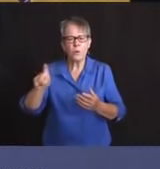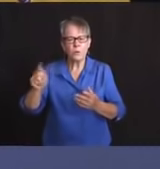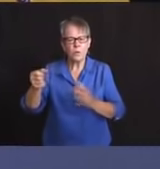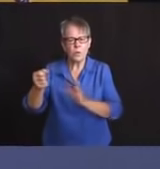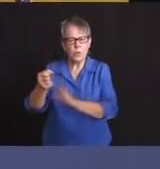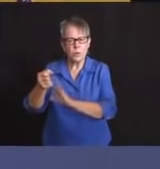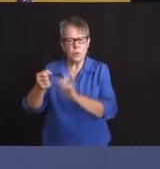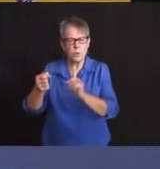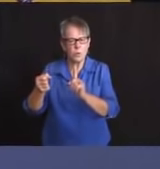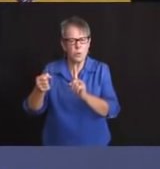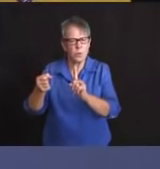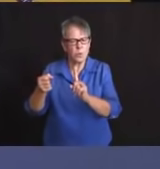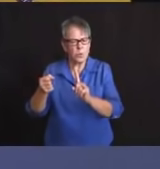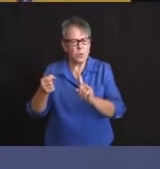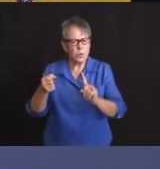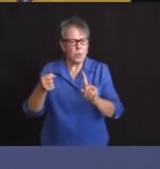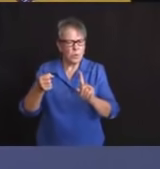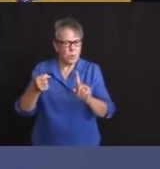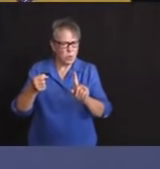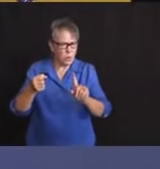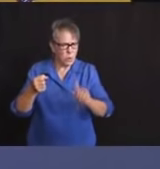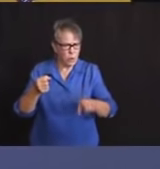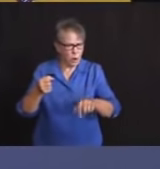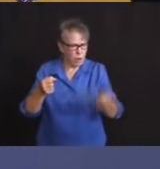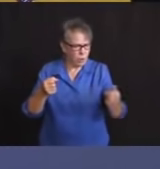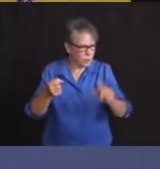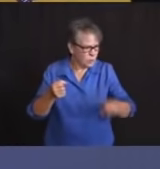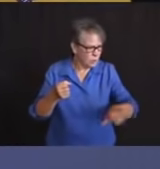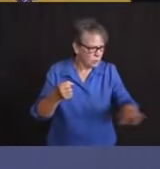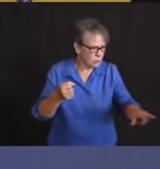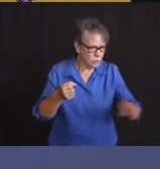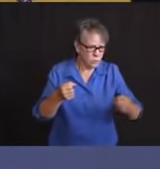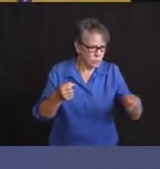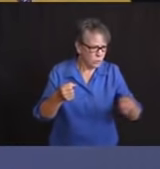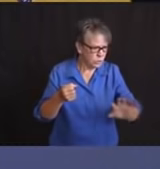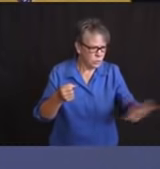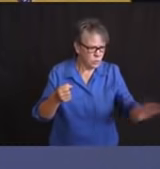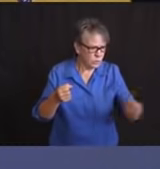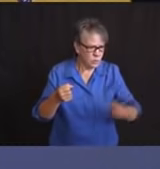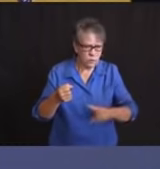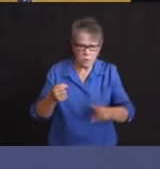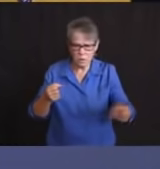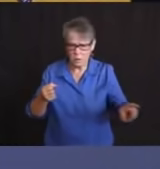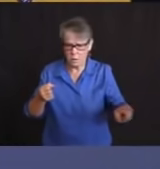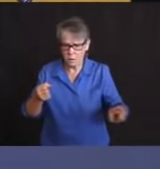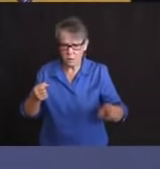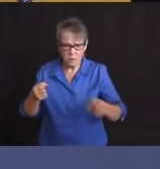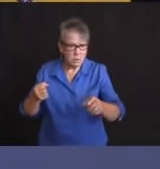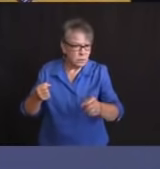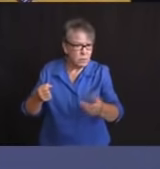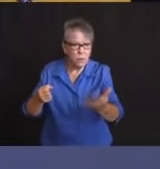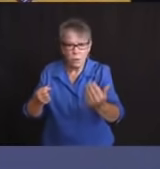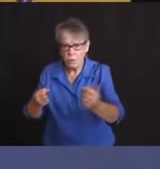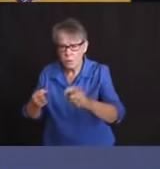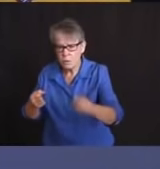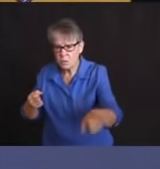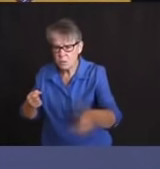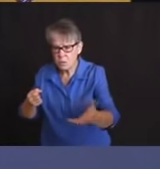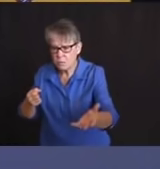you. Sir, do you have any? You good? Sir, how are you? You're not going to pass as you did the other day? Unfortunately,